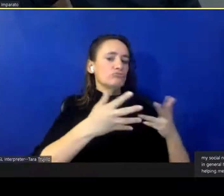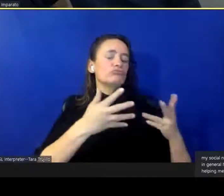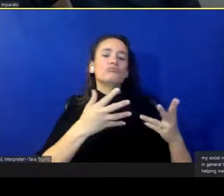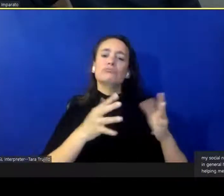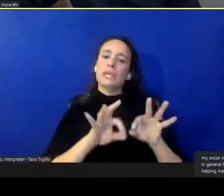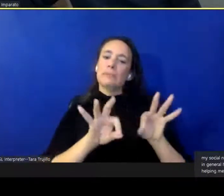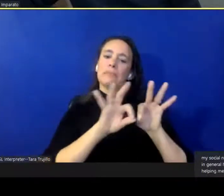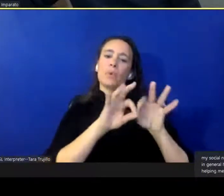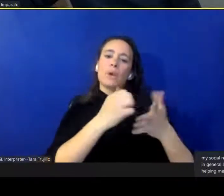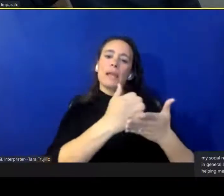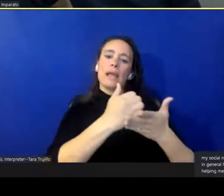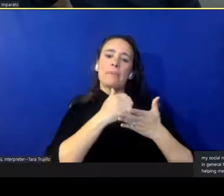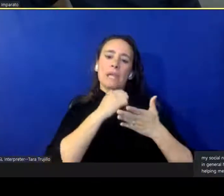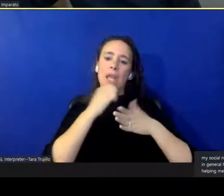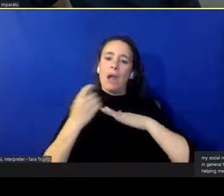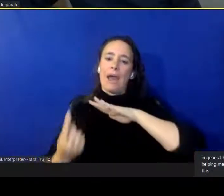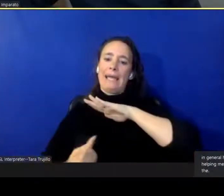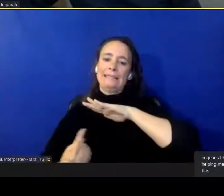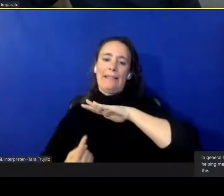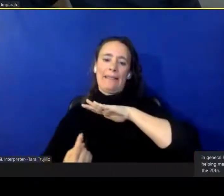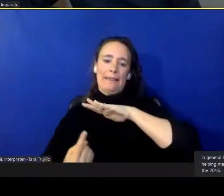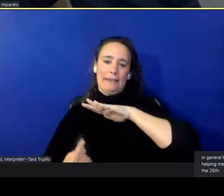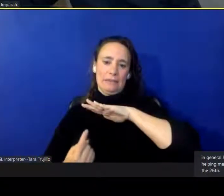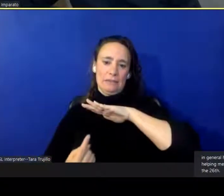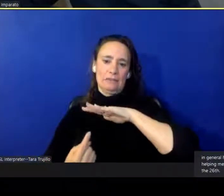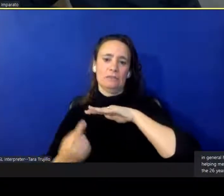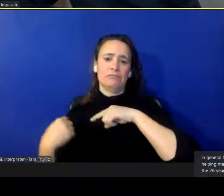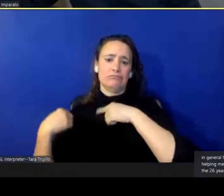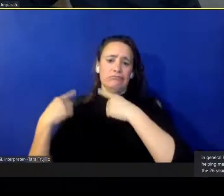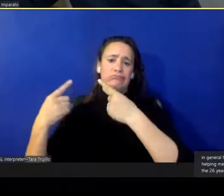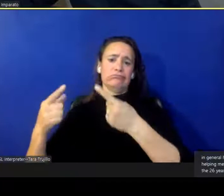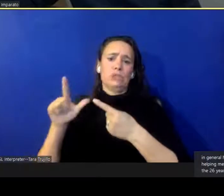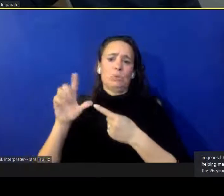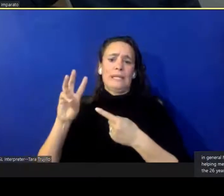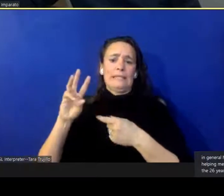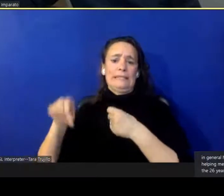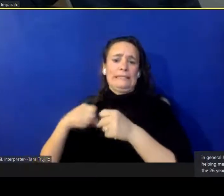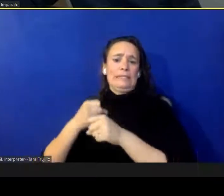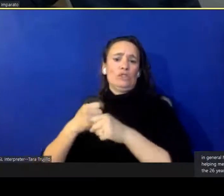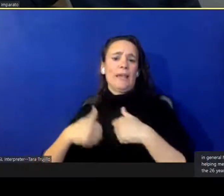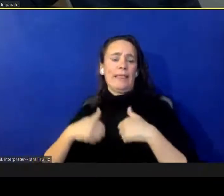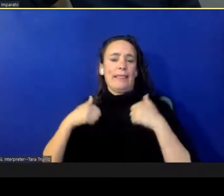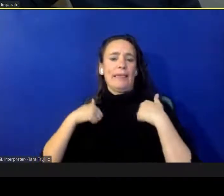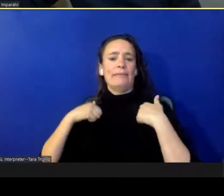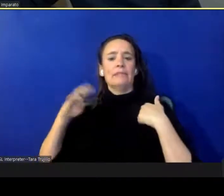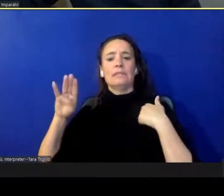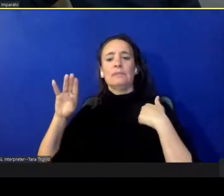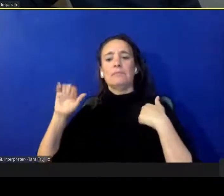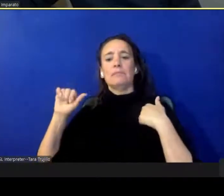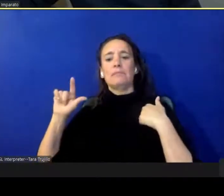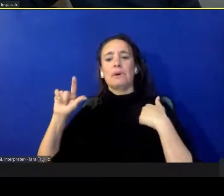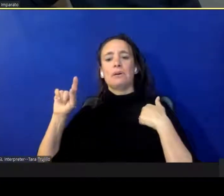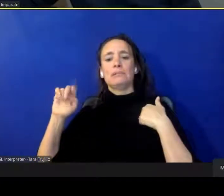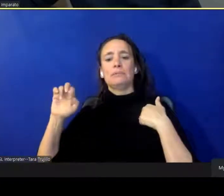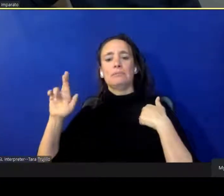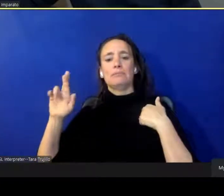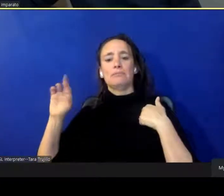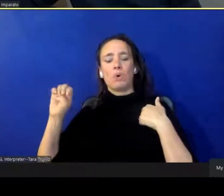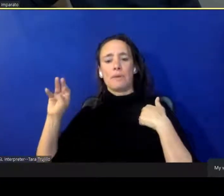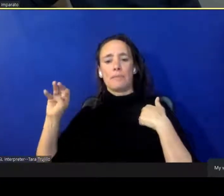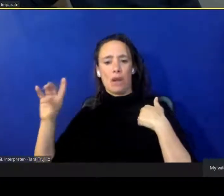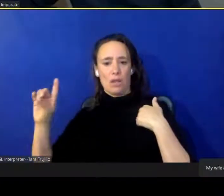be isolated. Like, for the 26 years that I lived in Baltimore, my wife and I went to a church